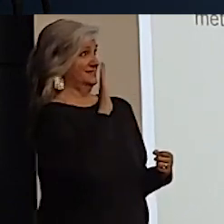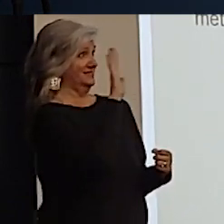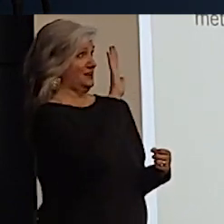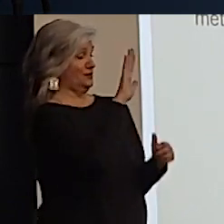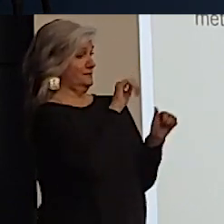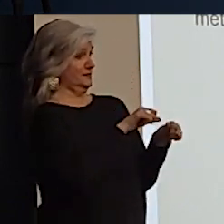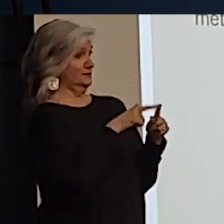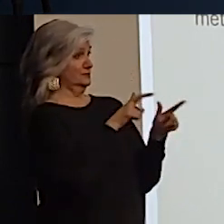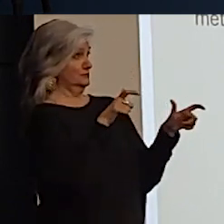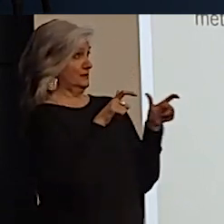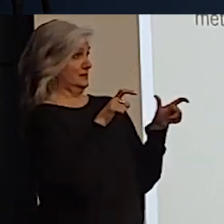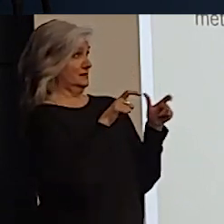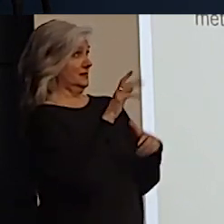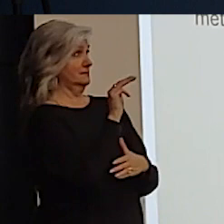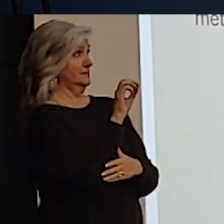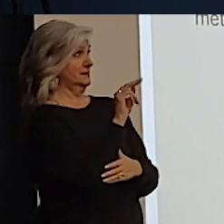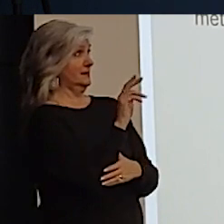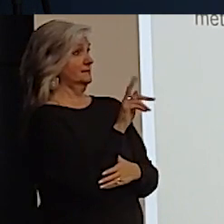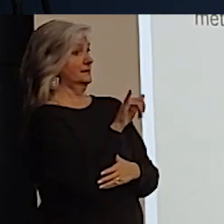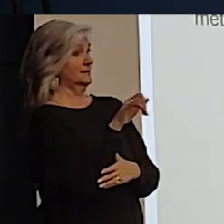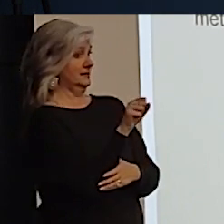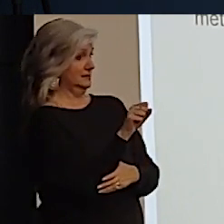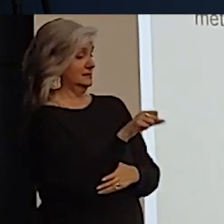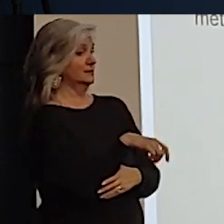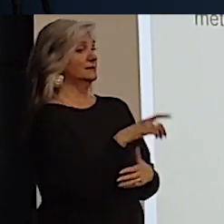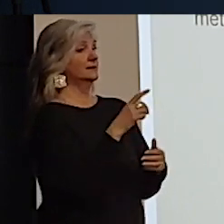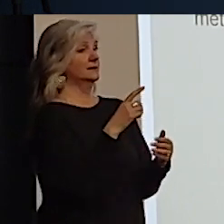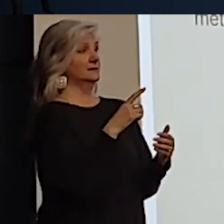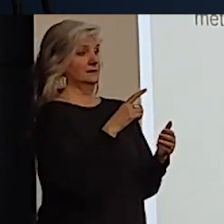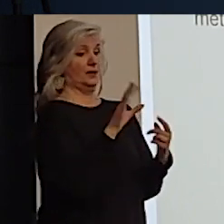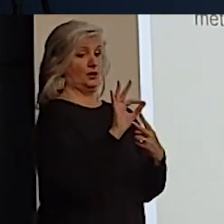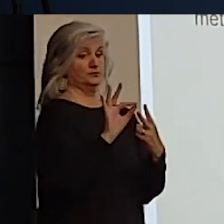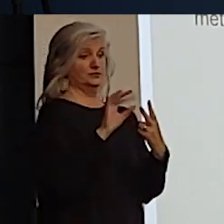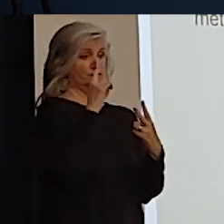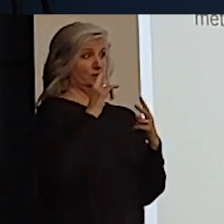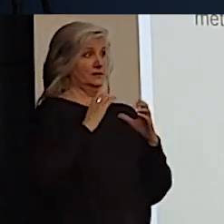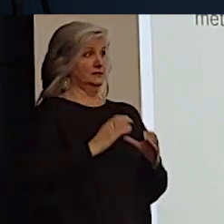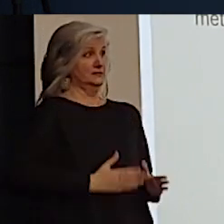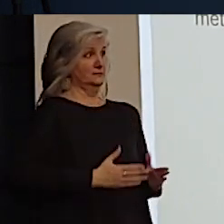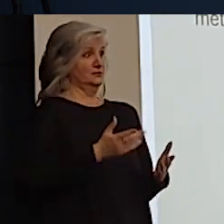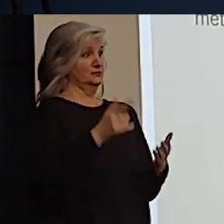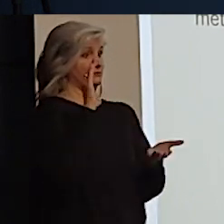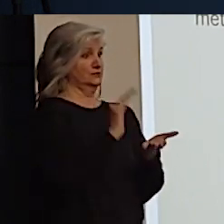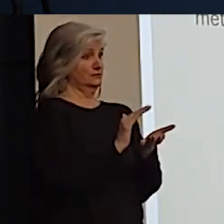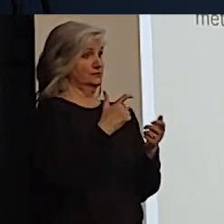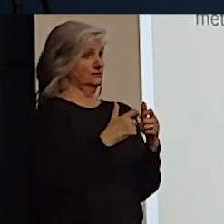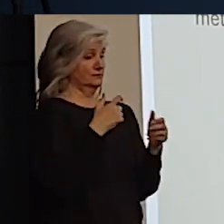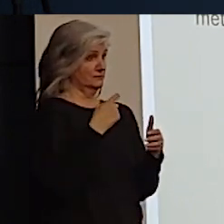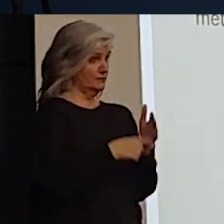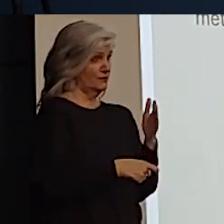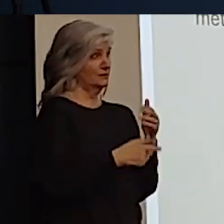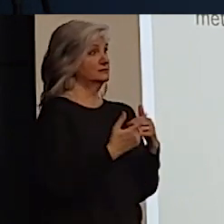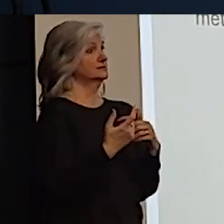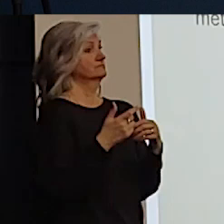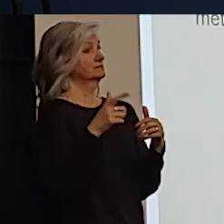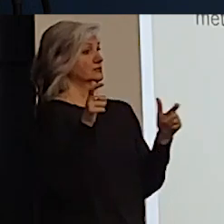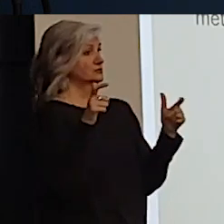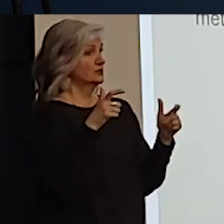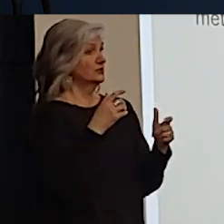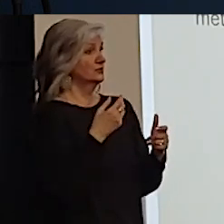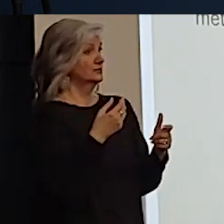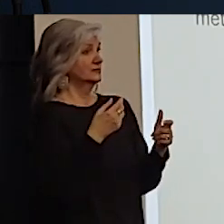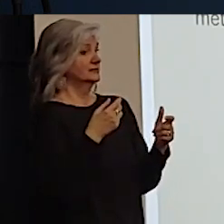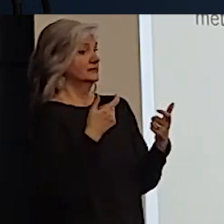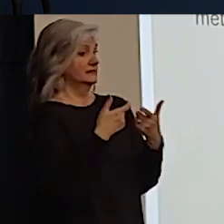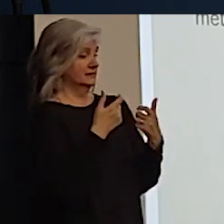monopolies, options that are available to customers to reduce their costs, control their energy costs, we get